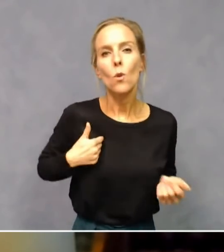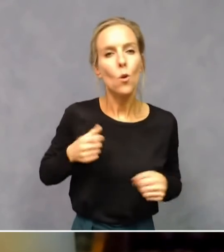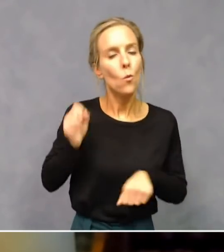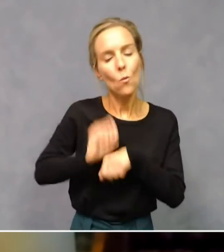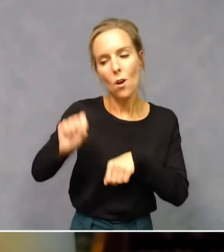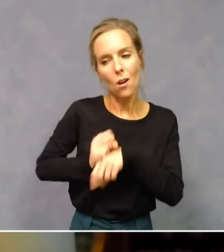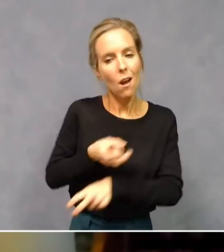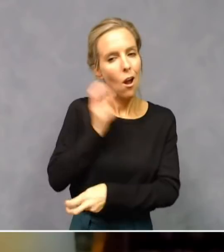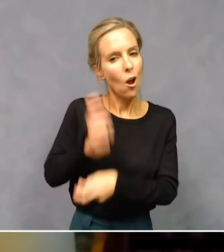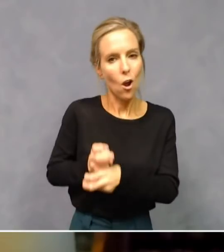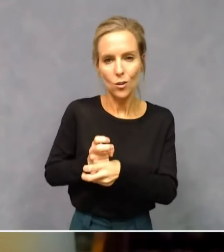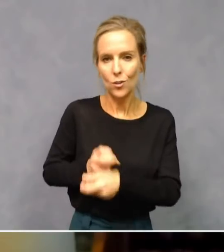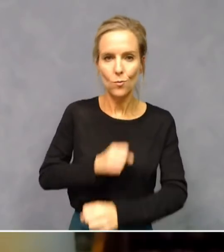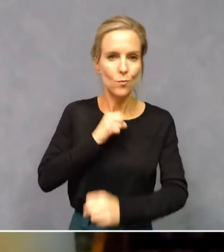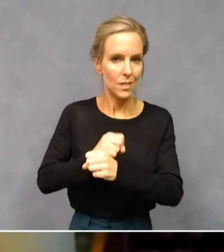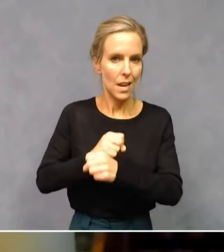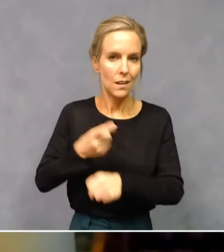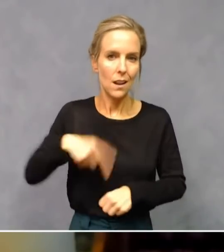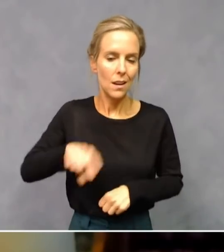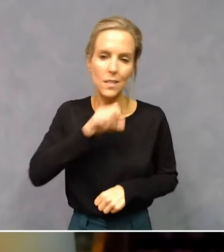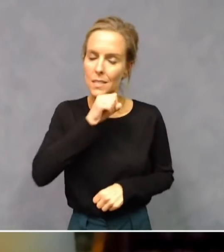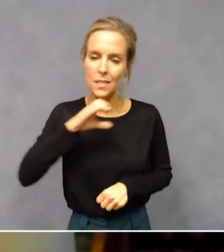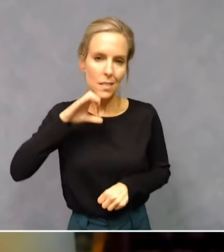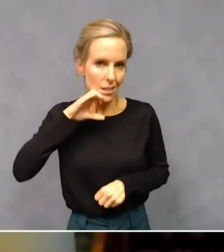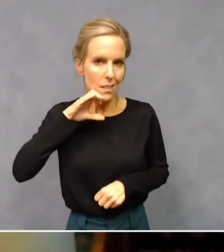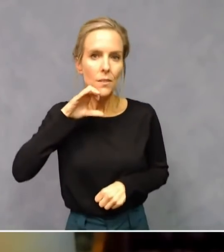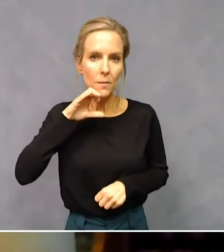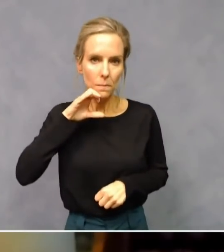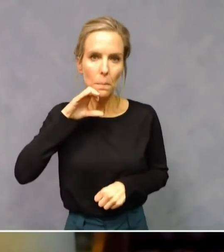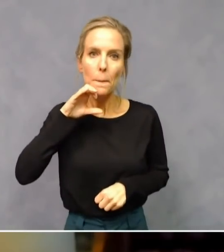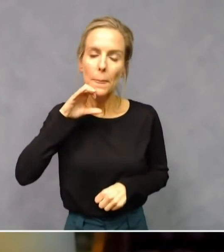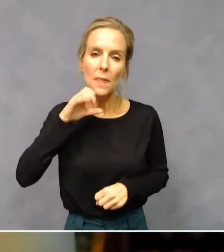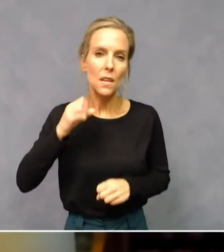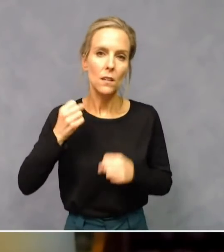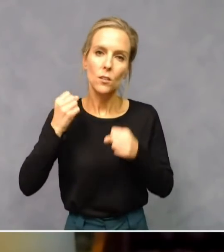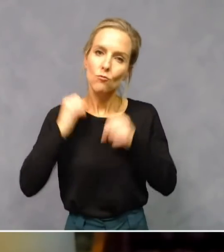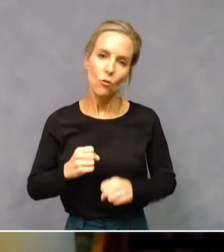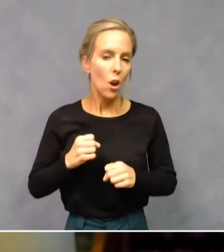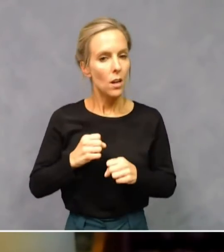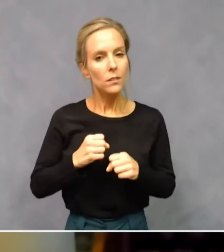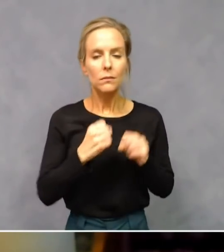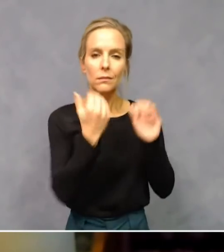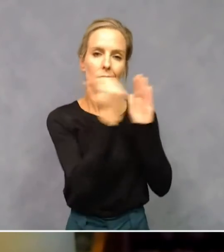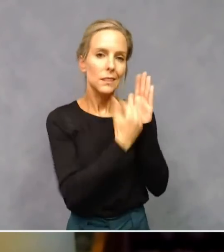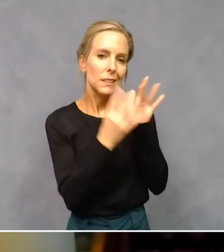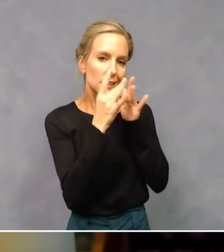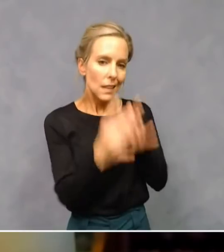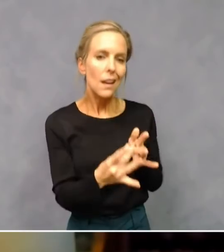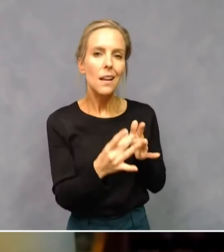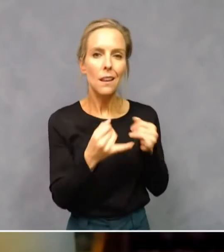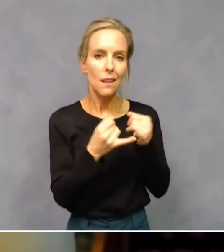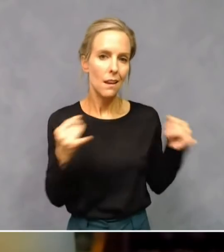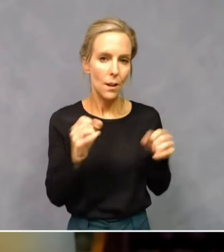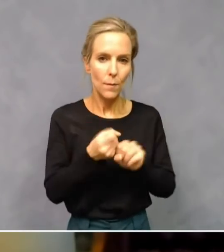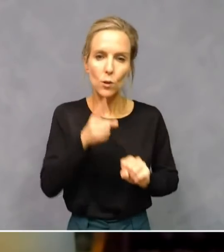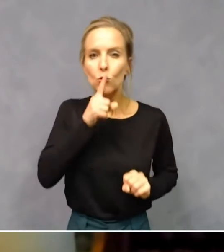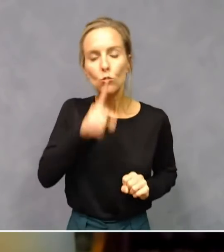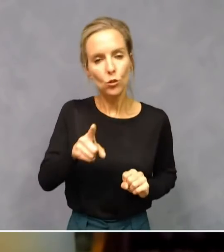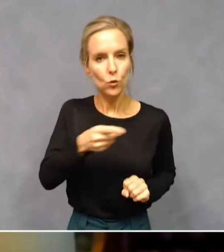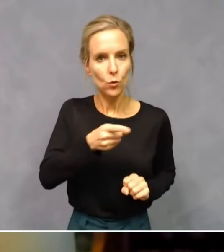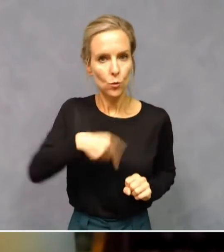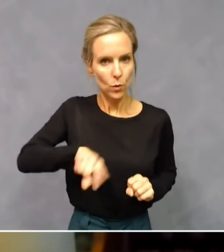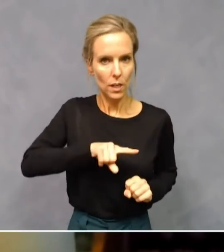to protect our seniors and give as strong a guidance as we can to make sure that we're able to